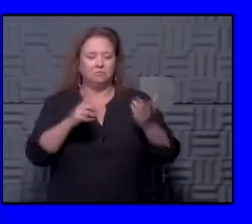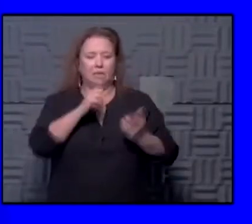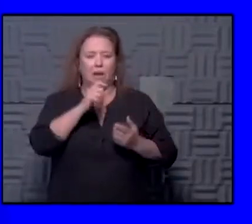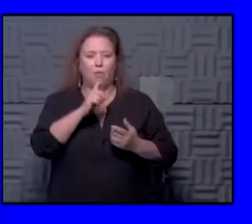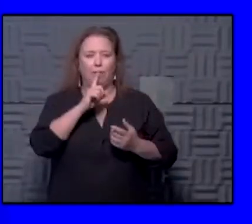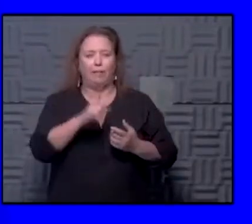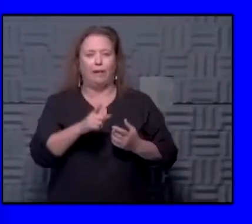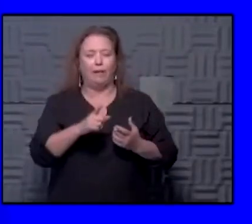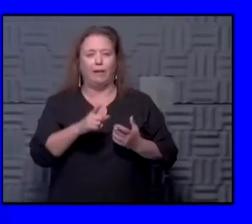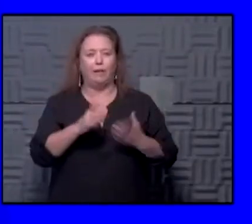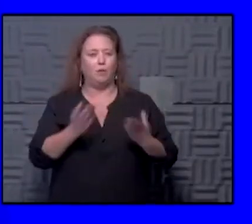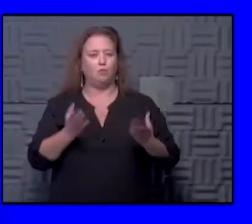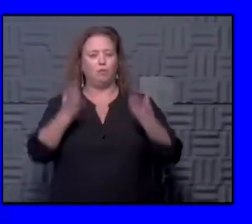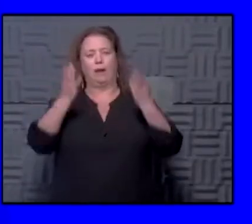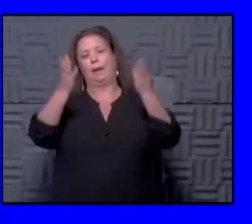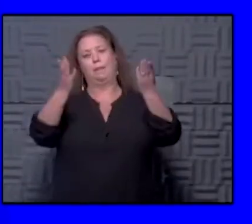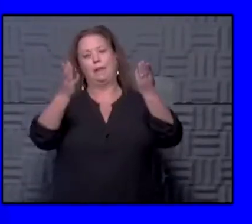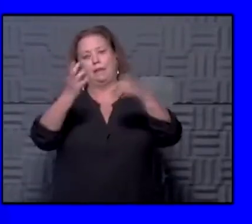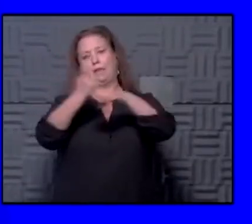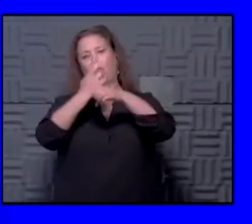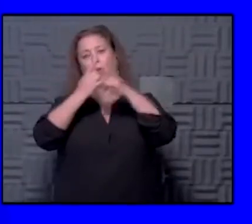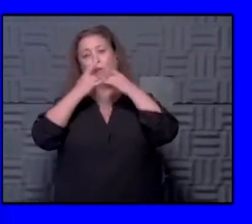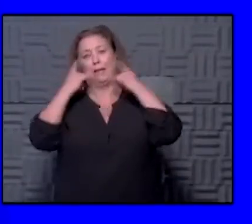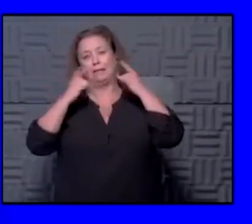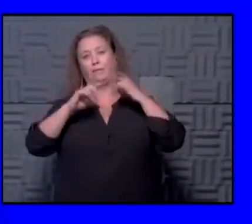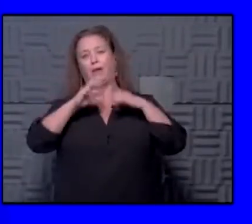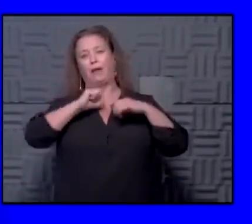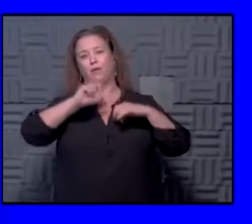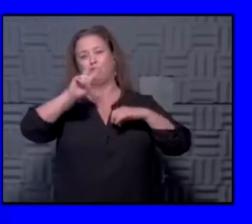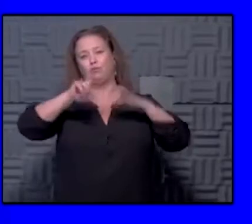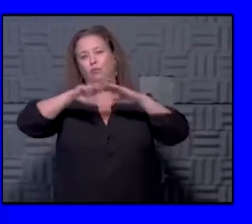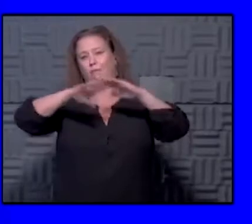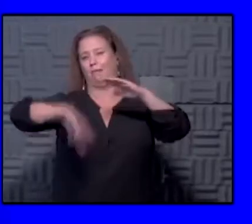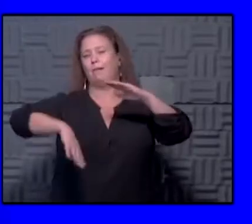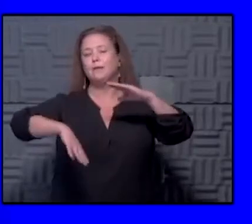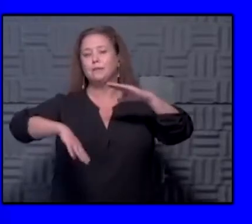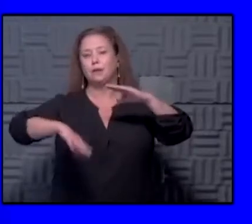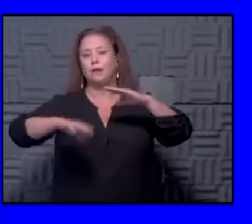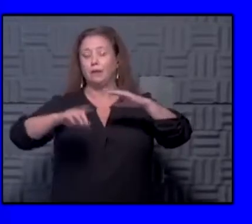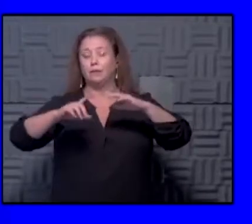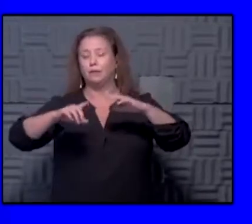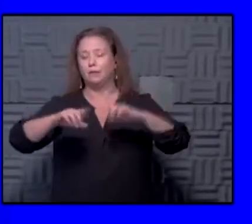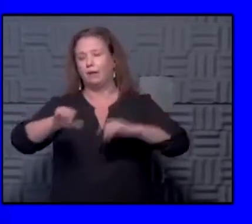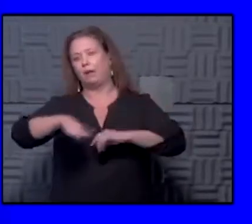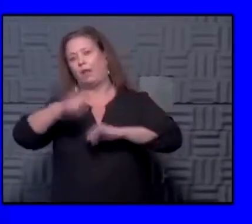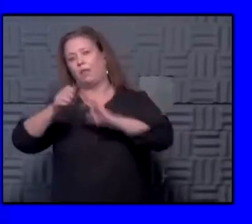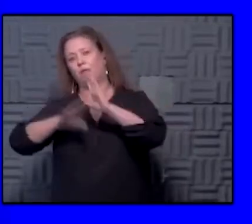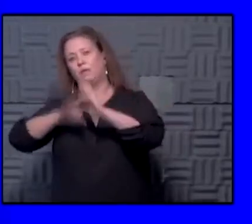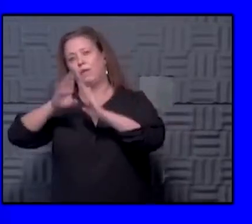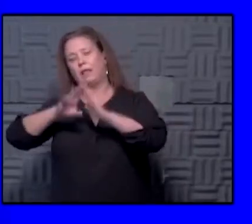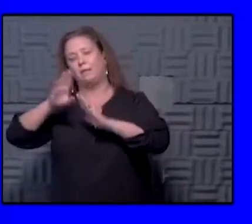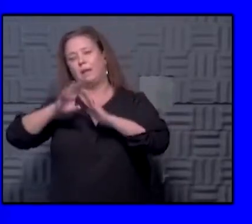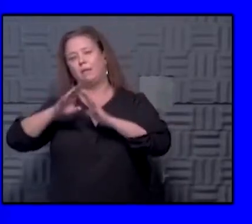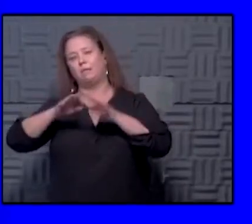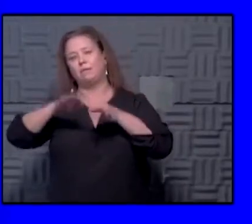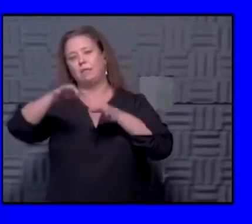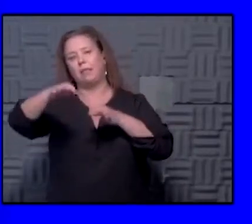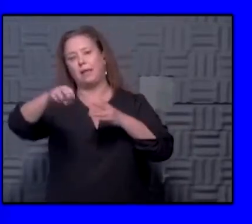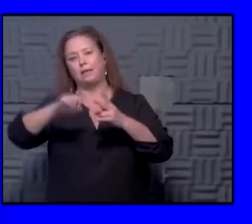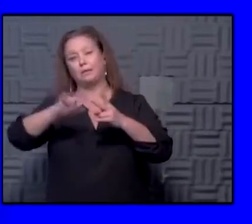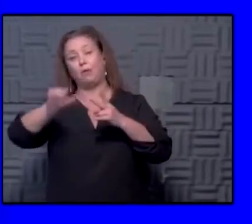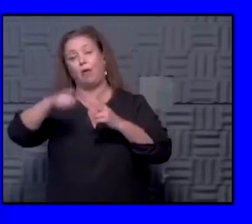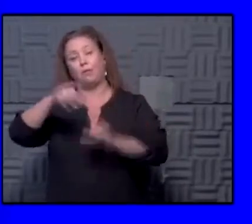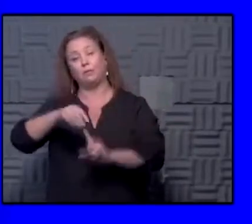really recommended that they wear it if they're 2 years or under, if they have other developmental delays or special needs, not wear masks. You know,